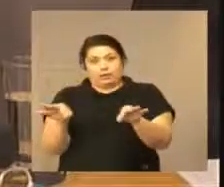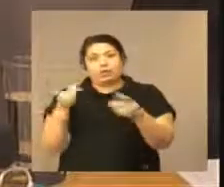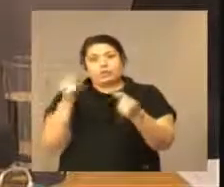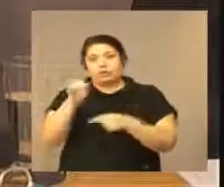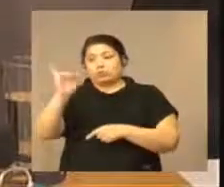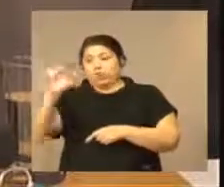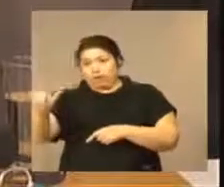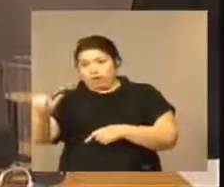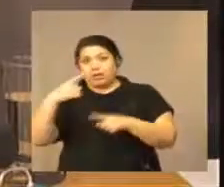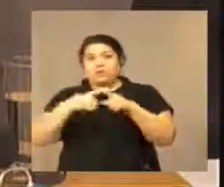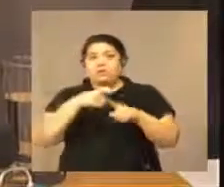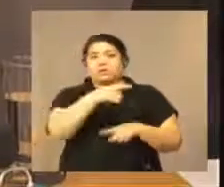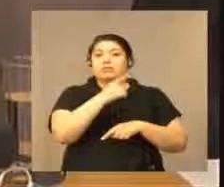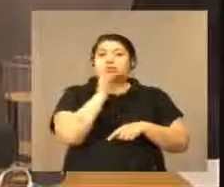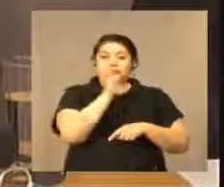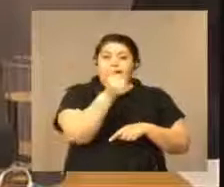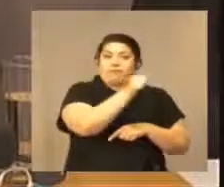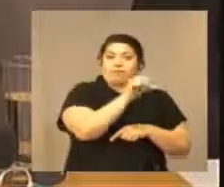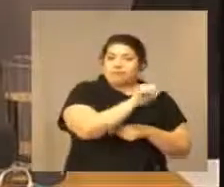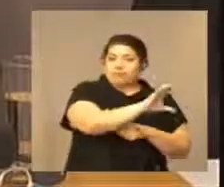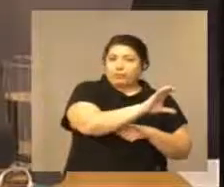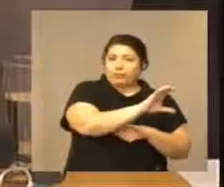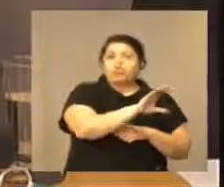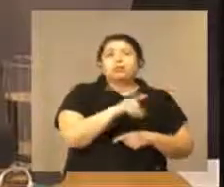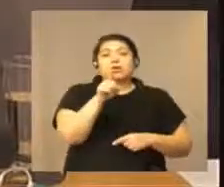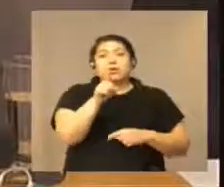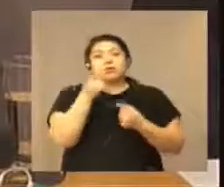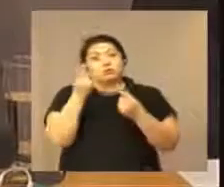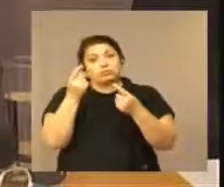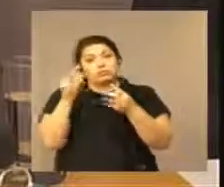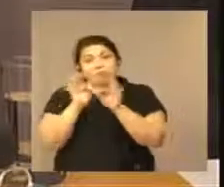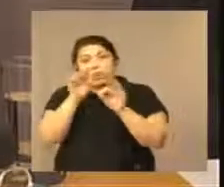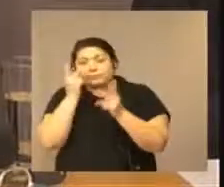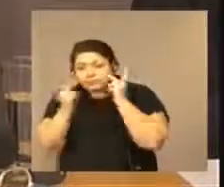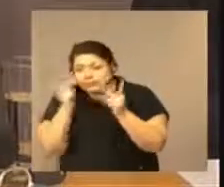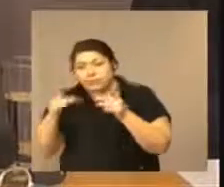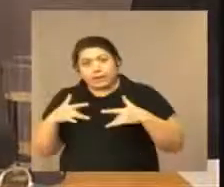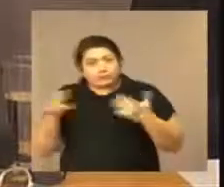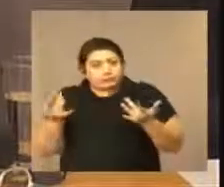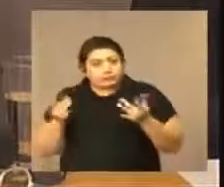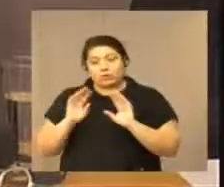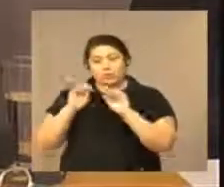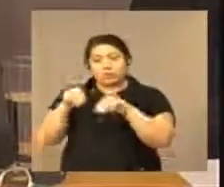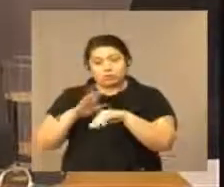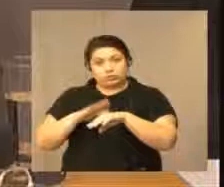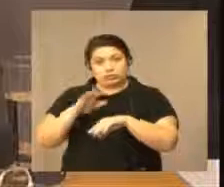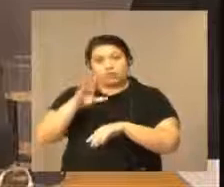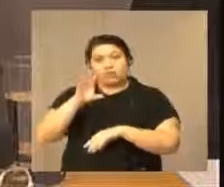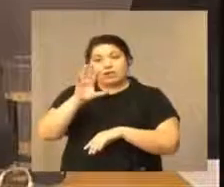AFN Special Chiefs Assembly in December. Also, please watch for activities that are posted on the AFN website